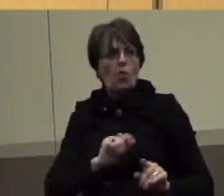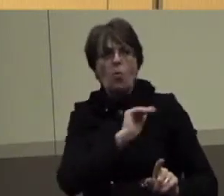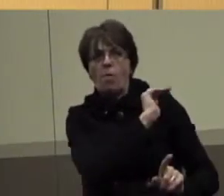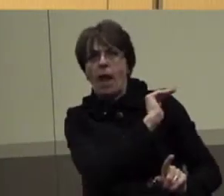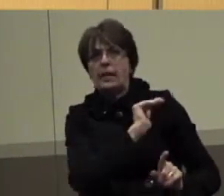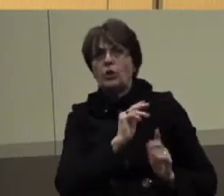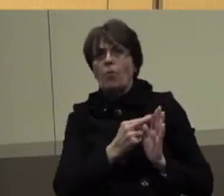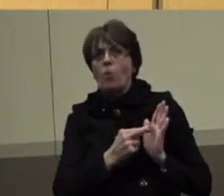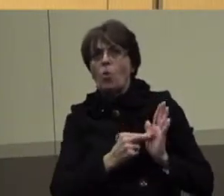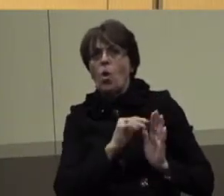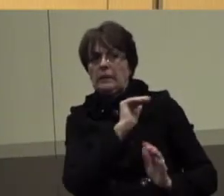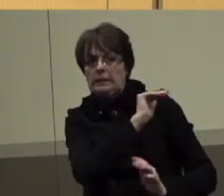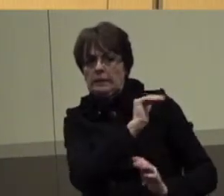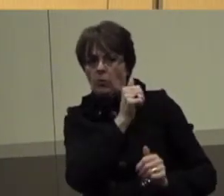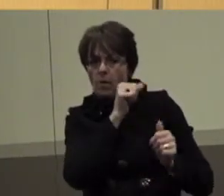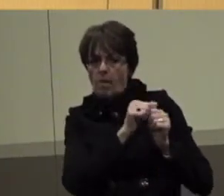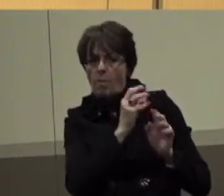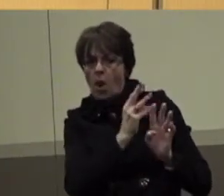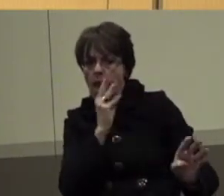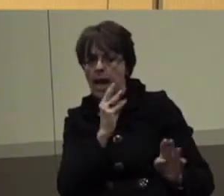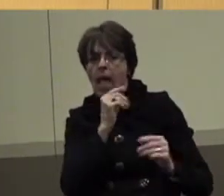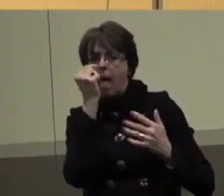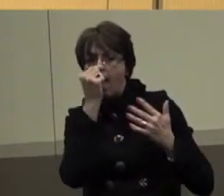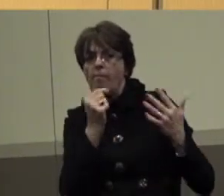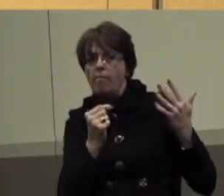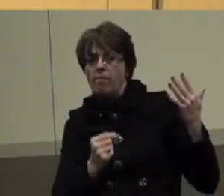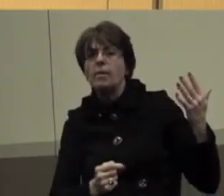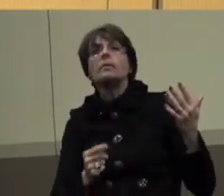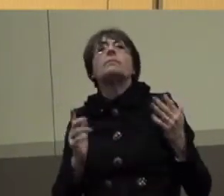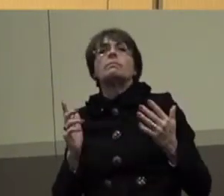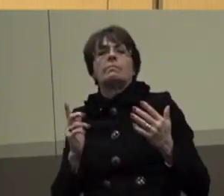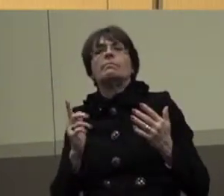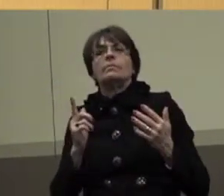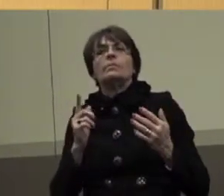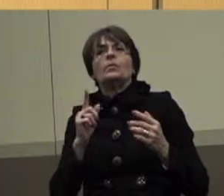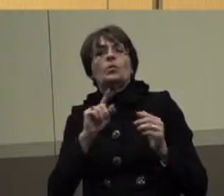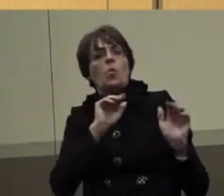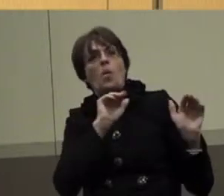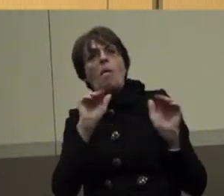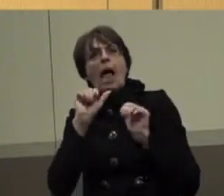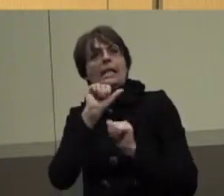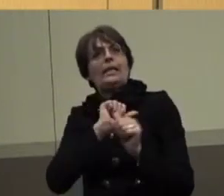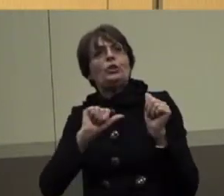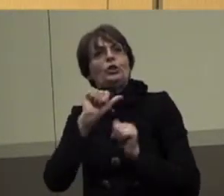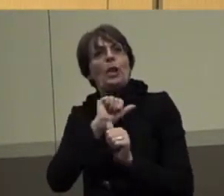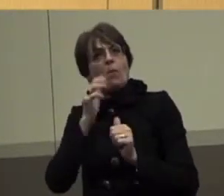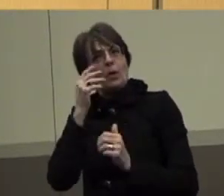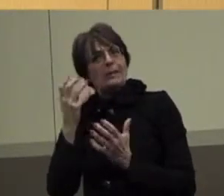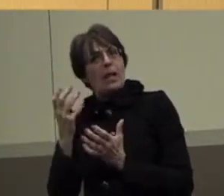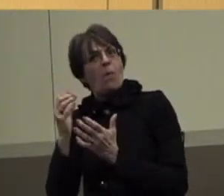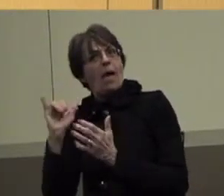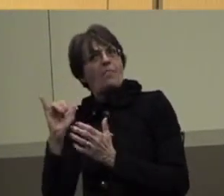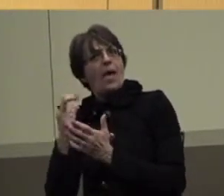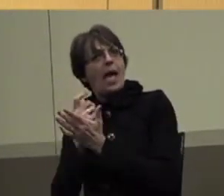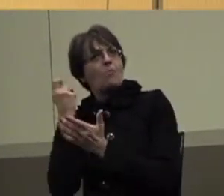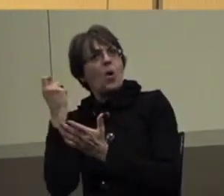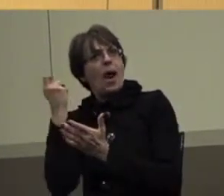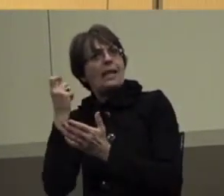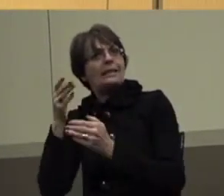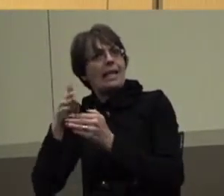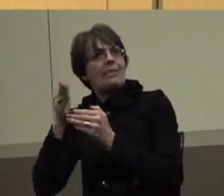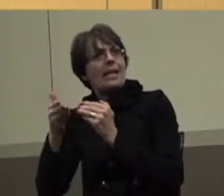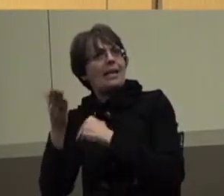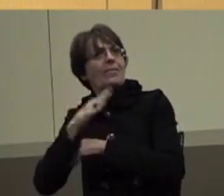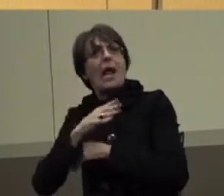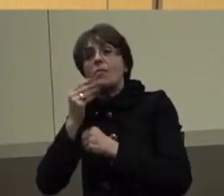and remember when we line up we do this, and they just give each other those reminders because they want the prize at the end of the day. So they don't